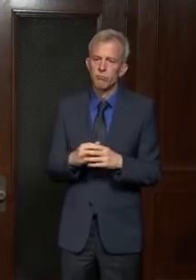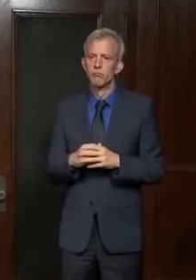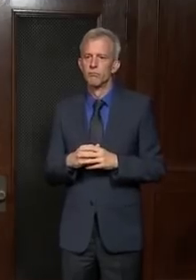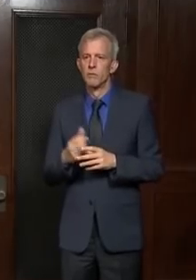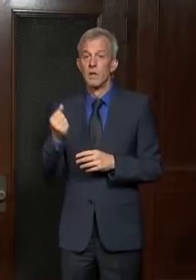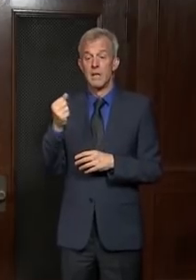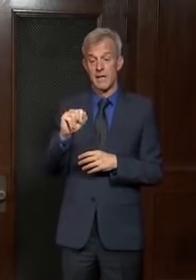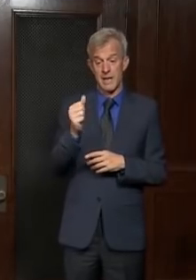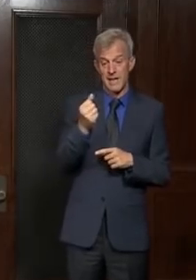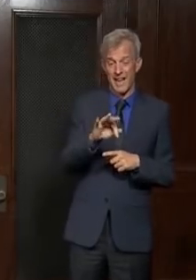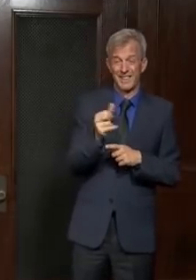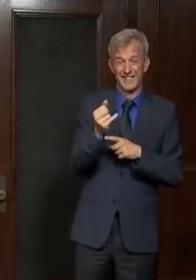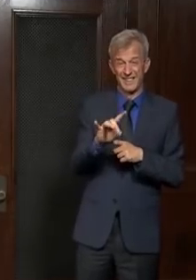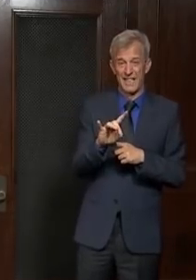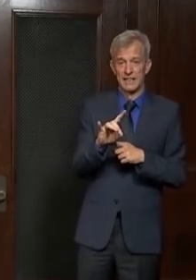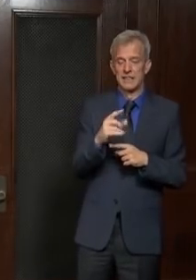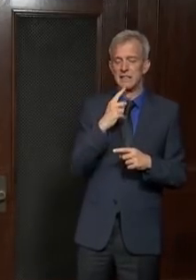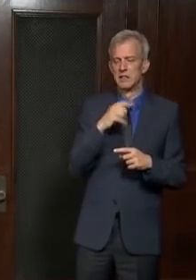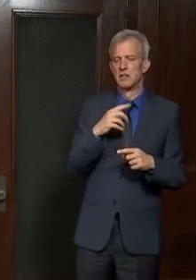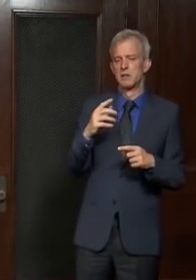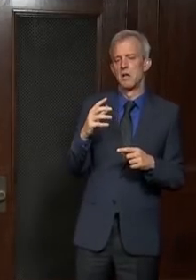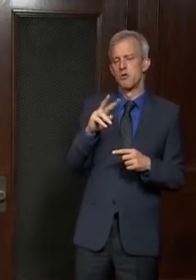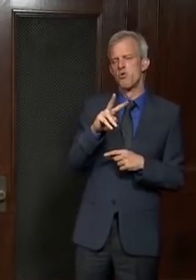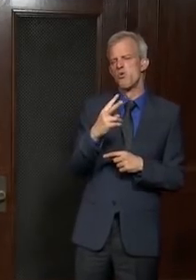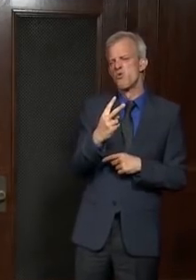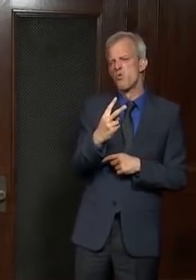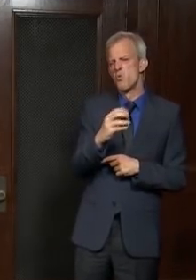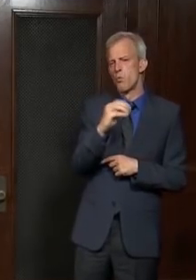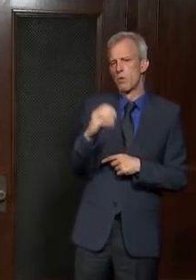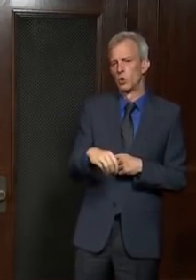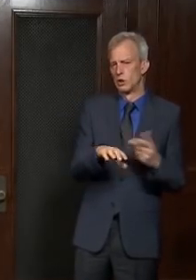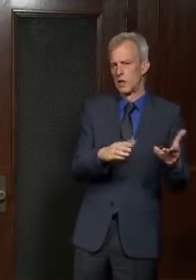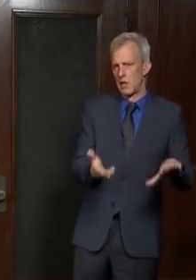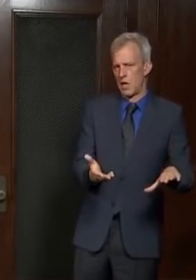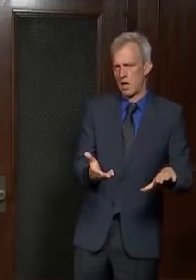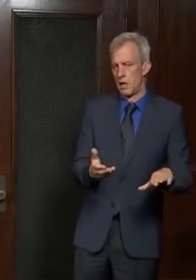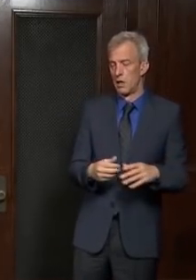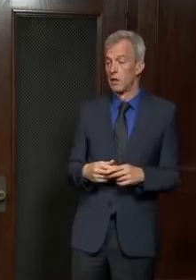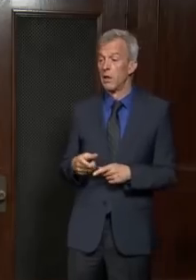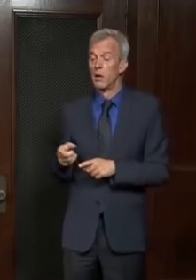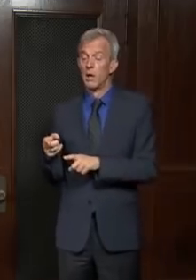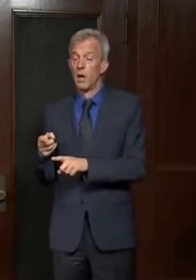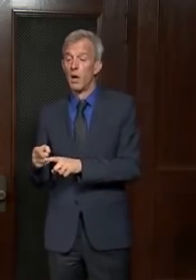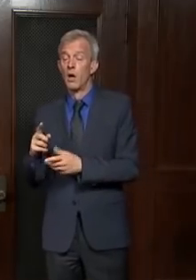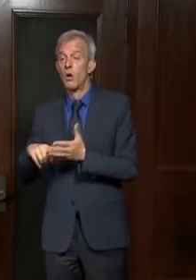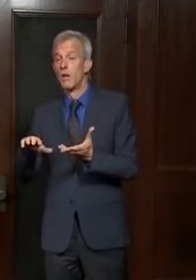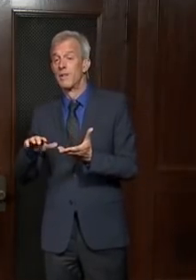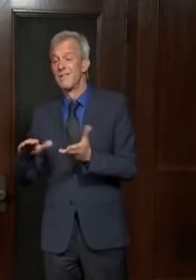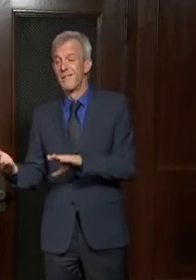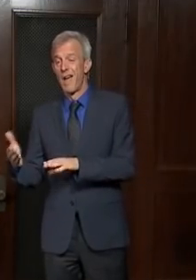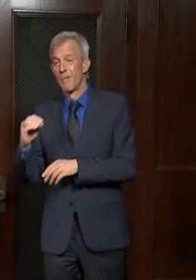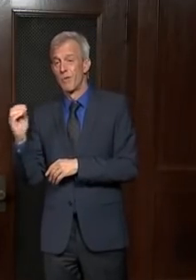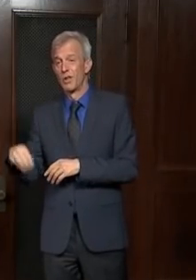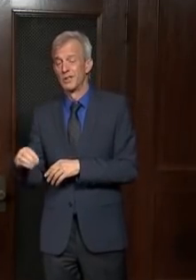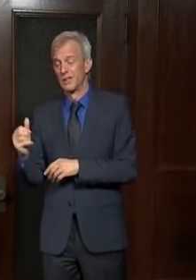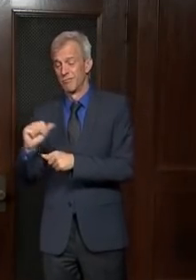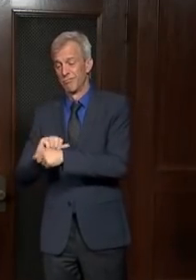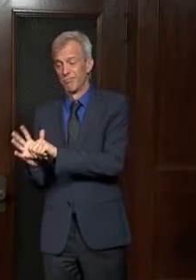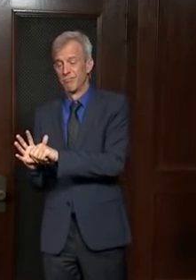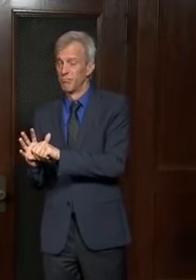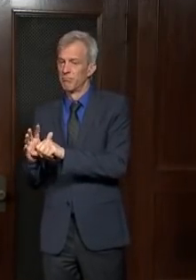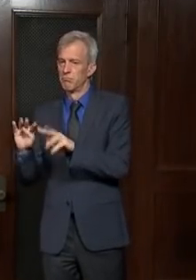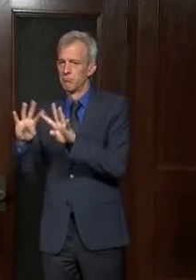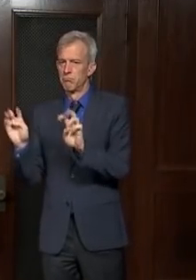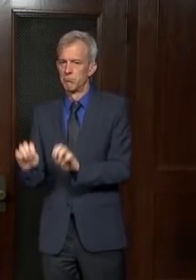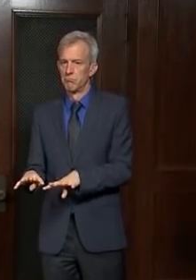1918 was estimated to be about 2%. We don't yet know what the fatality rate of COVID-19 is. It'll take a long time